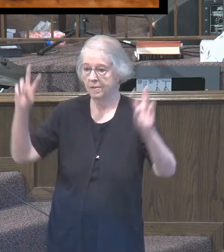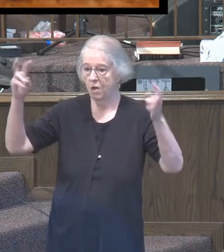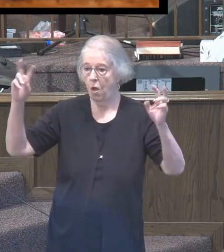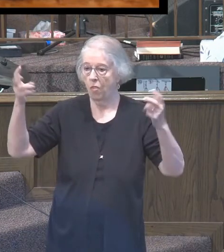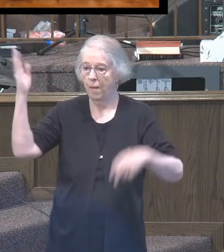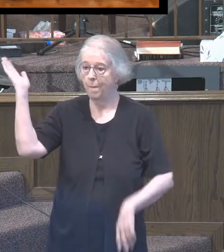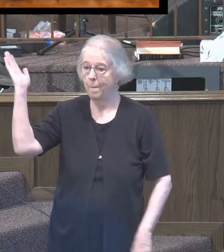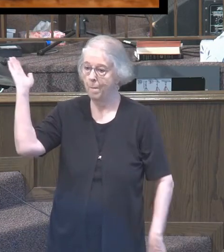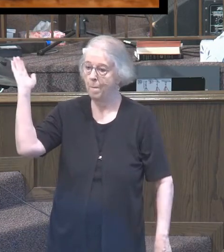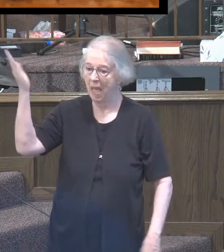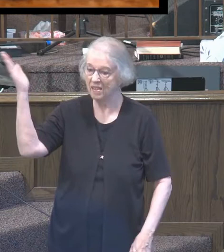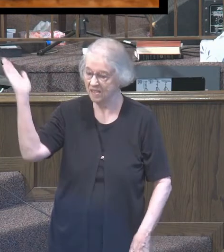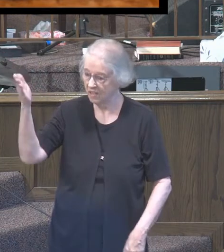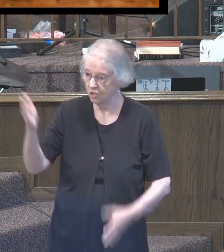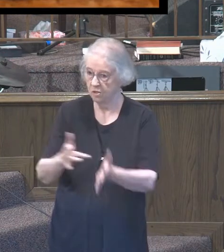Message,